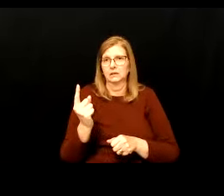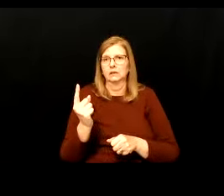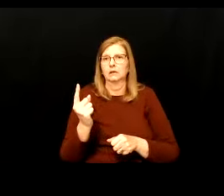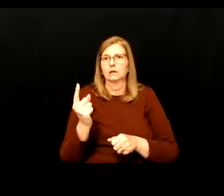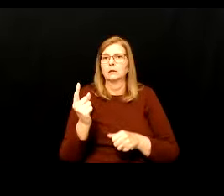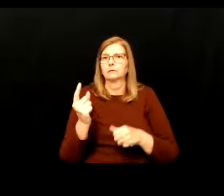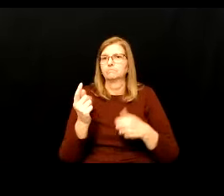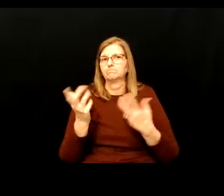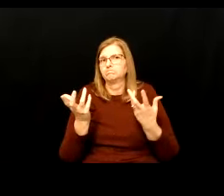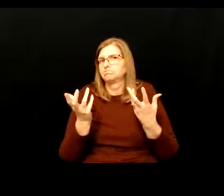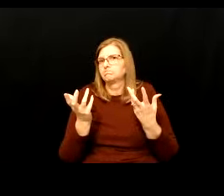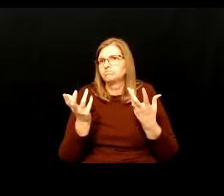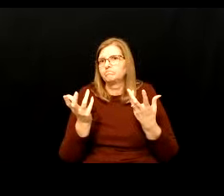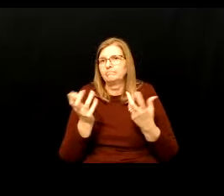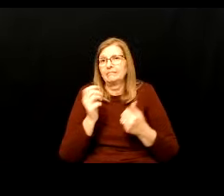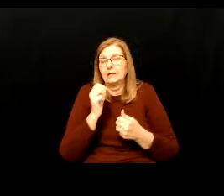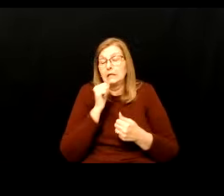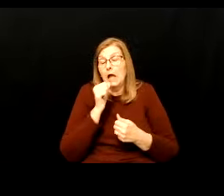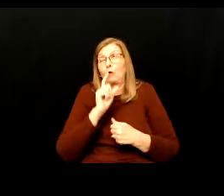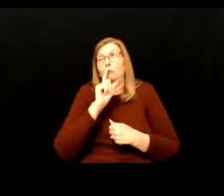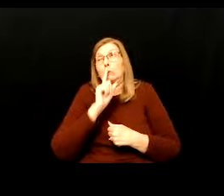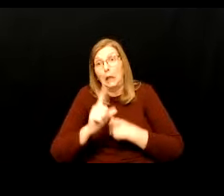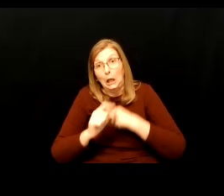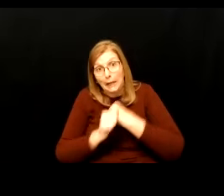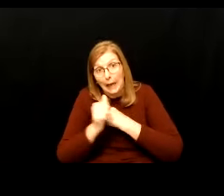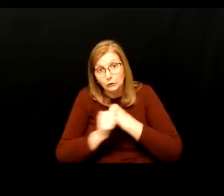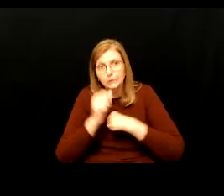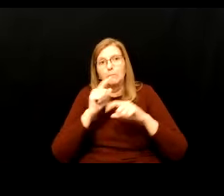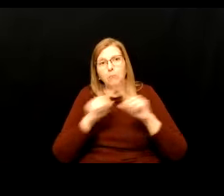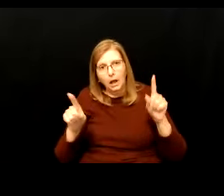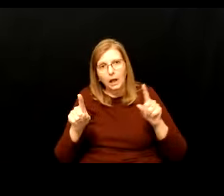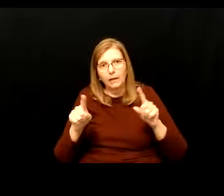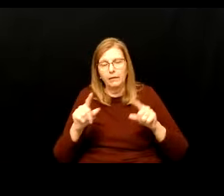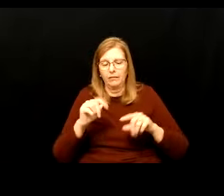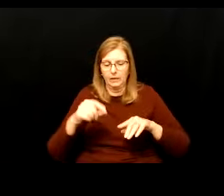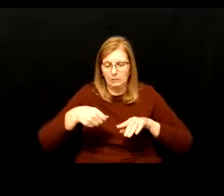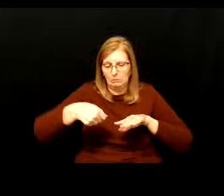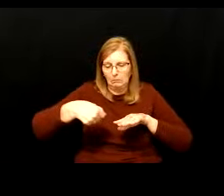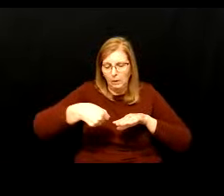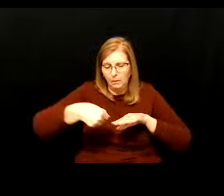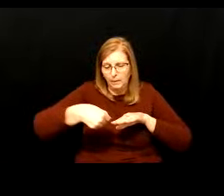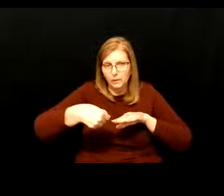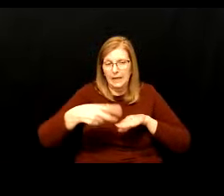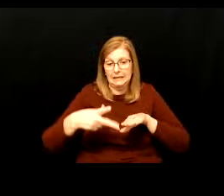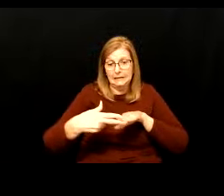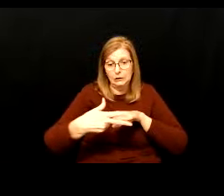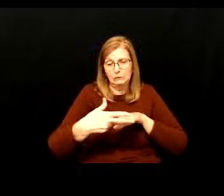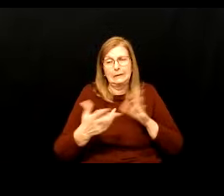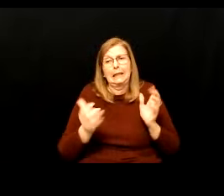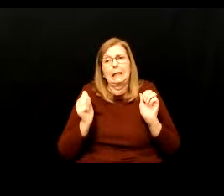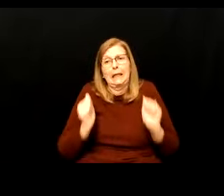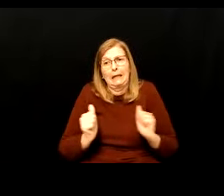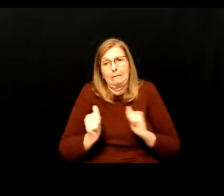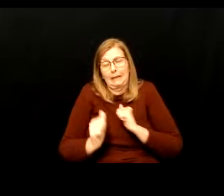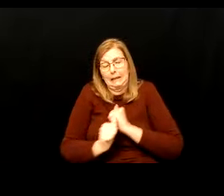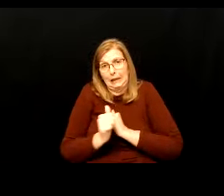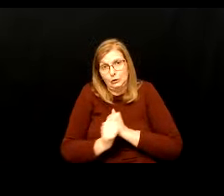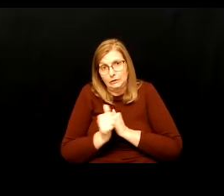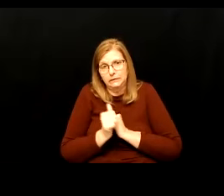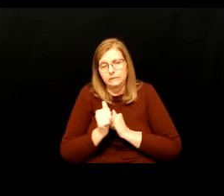It's not real dangerous, but there is the cuticle pusher and the scissors that can be dangerous. So you would want to,